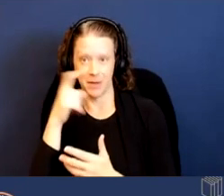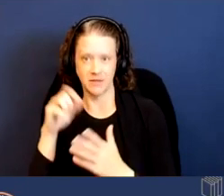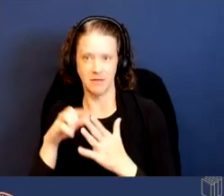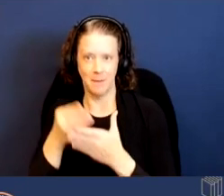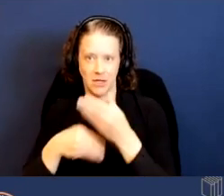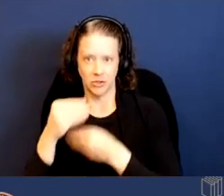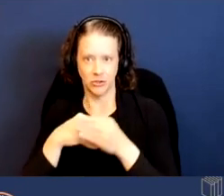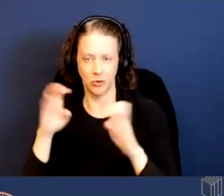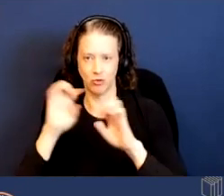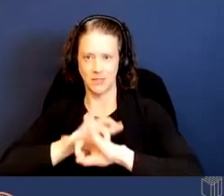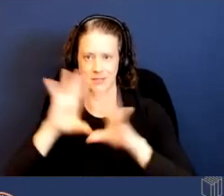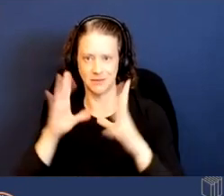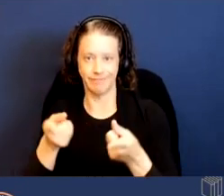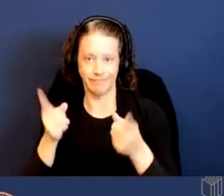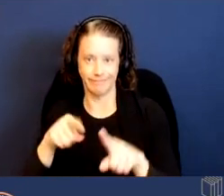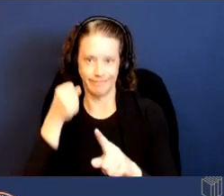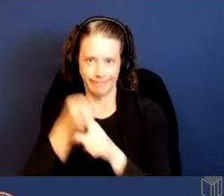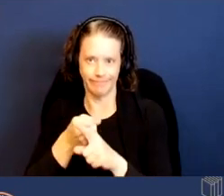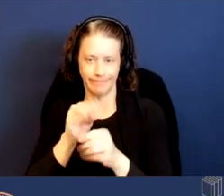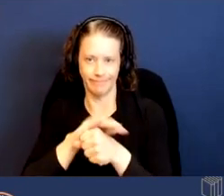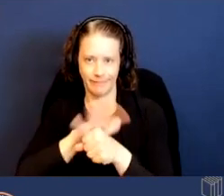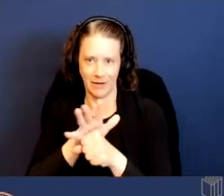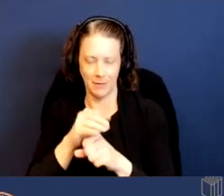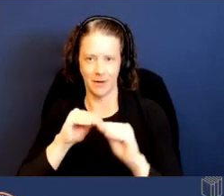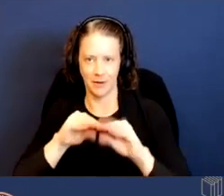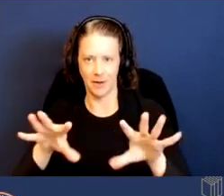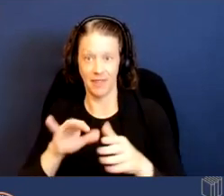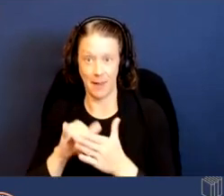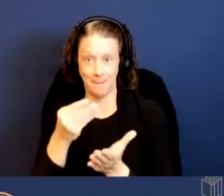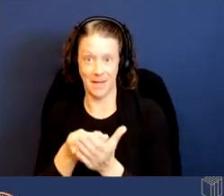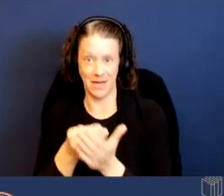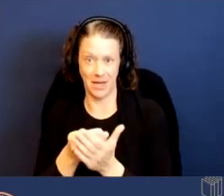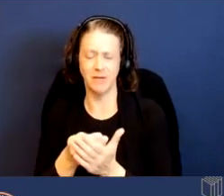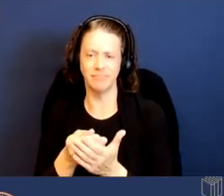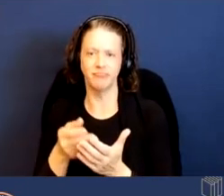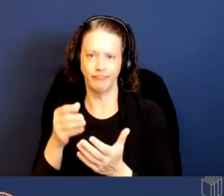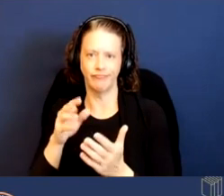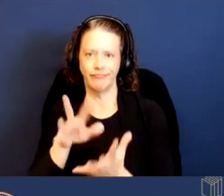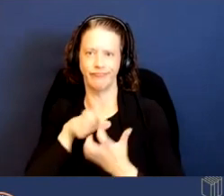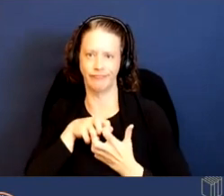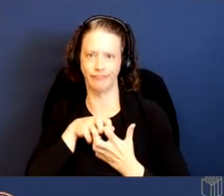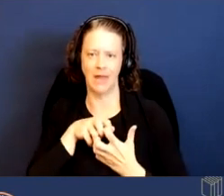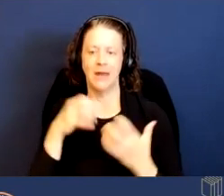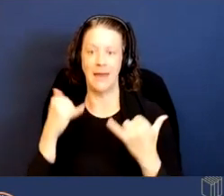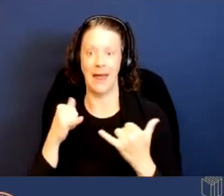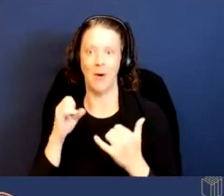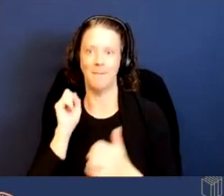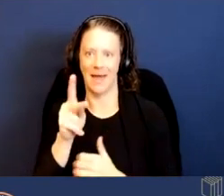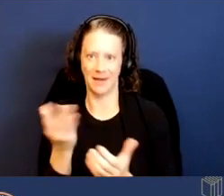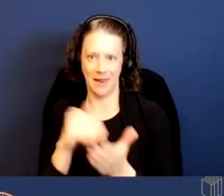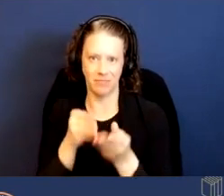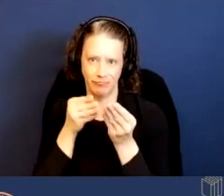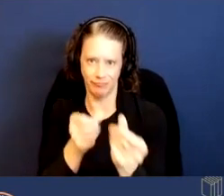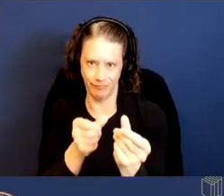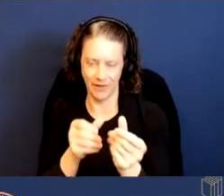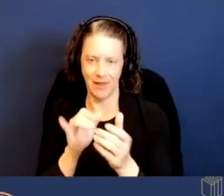was created by the pandemic, we saw this funding go away. Now it is back, thankfully so. And the amount